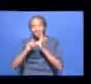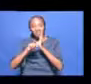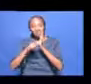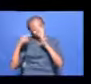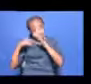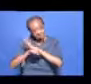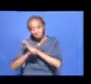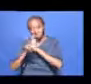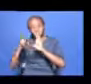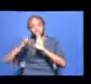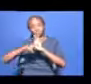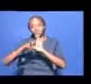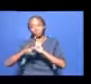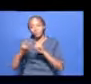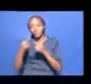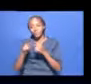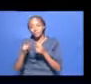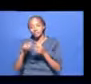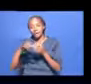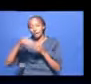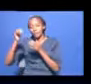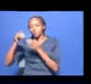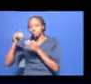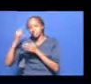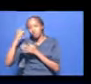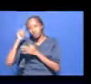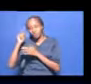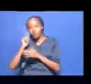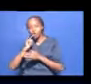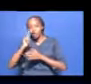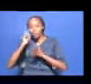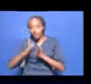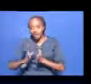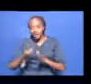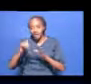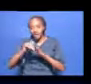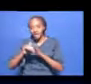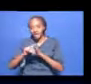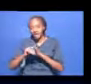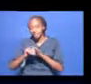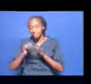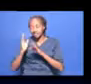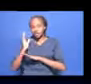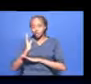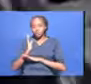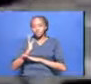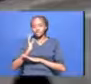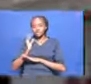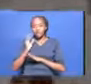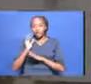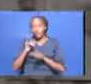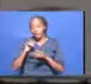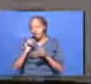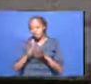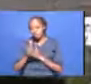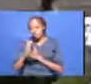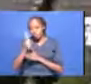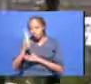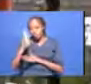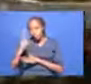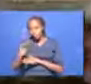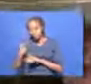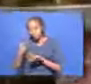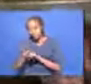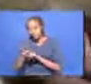He was appointed as the commander of the UN Security Force and head of security forces by the UN Security Council in